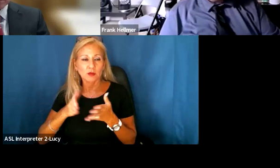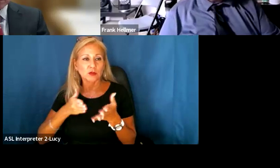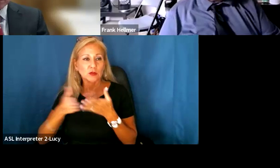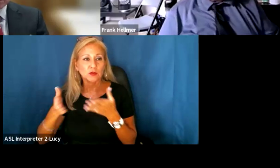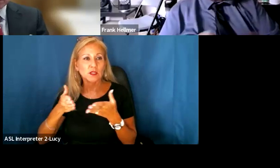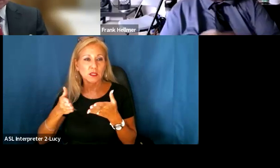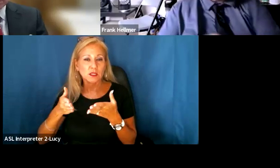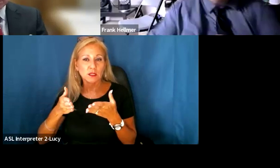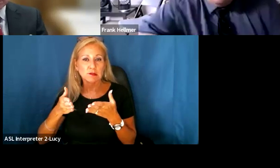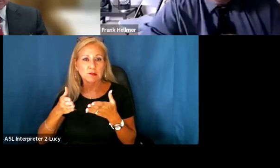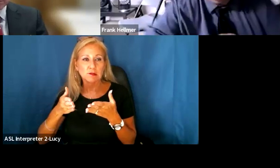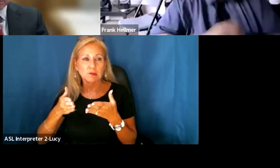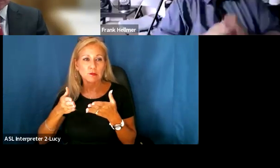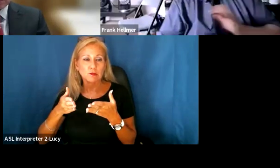Services,